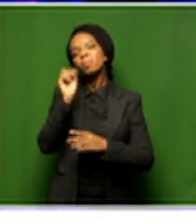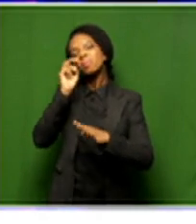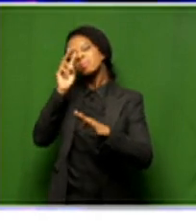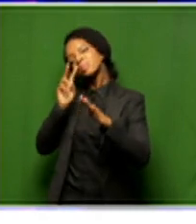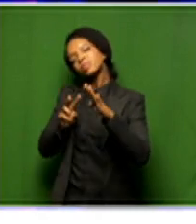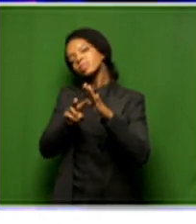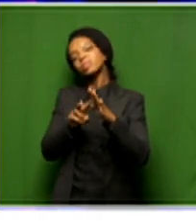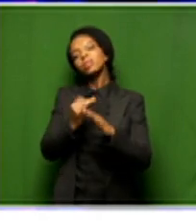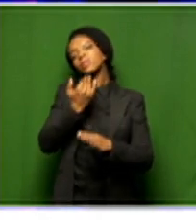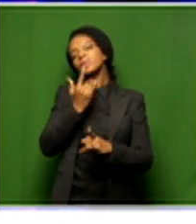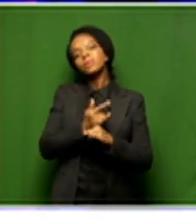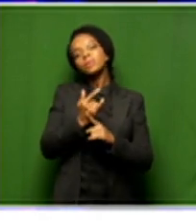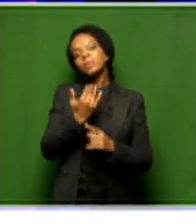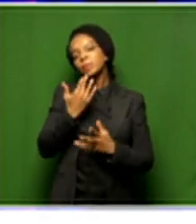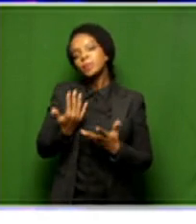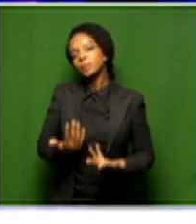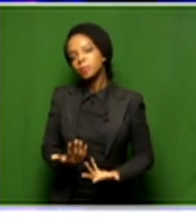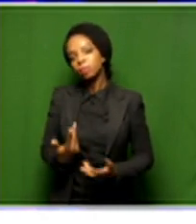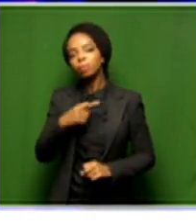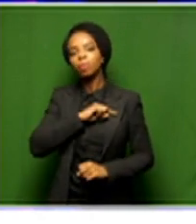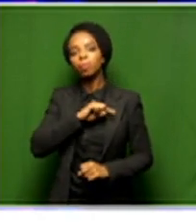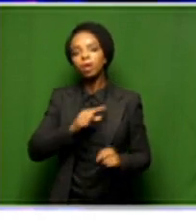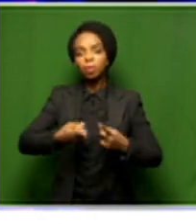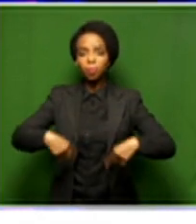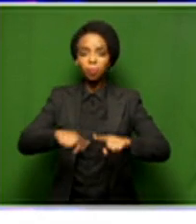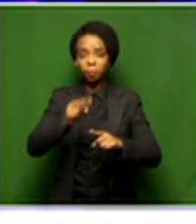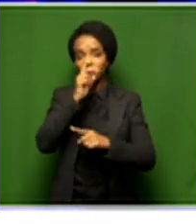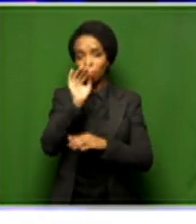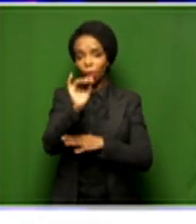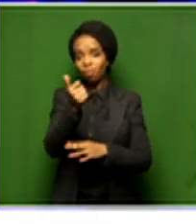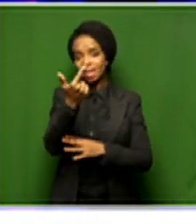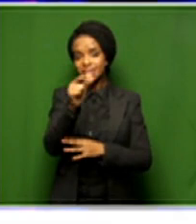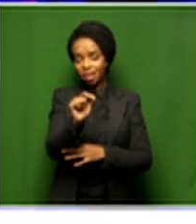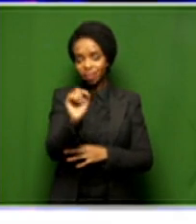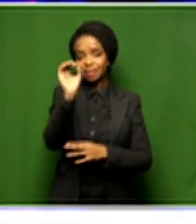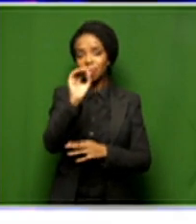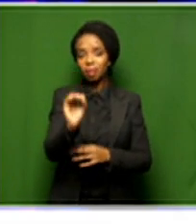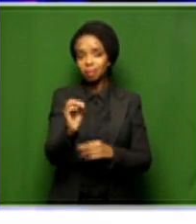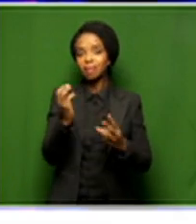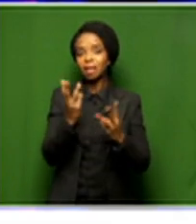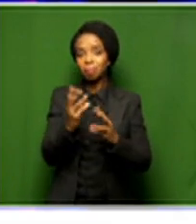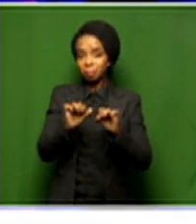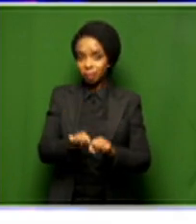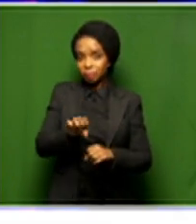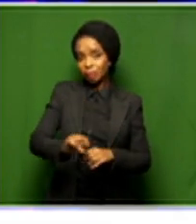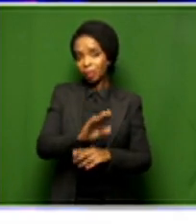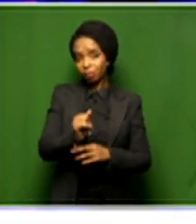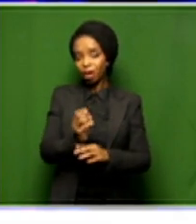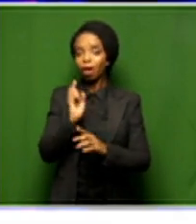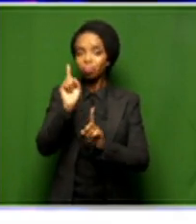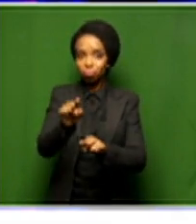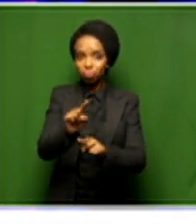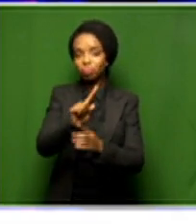mean, we look at over 70% of South Africans generally go out and cast their votes. Do you think this will happen again in